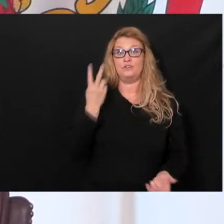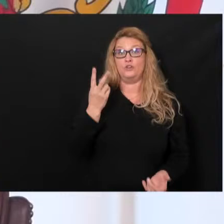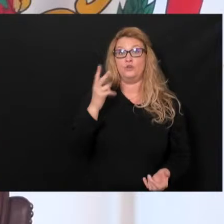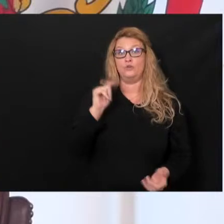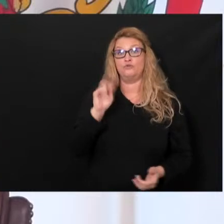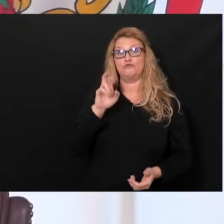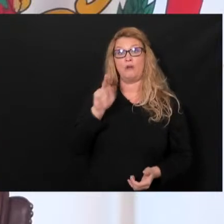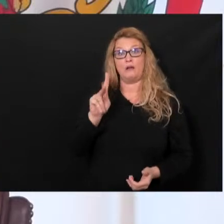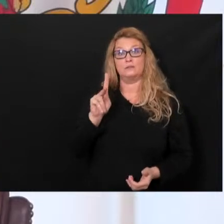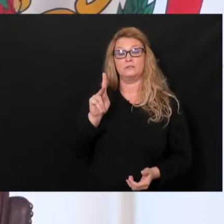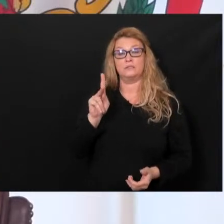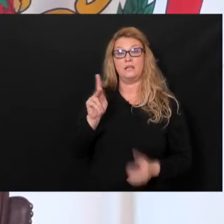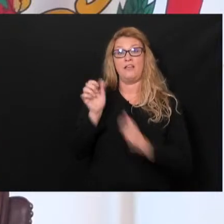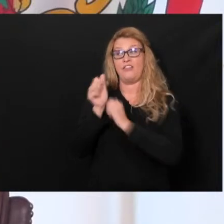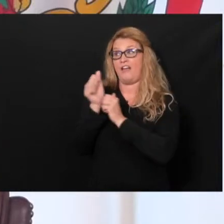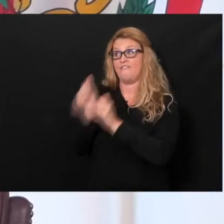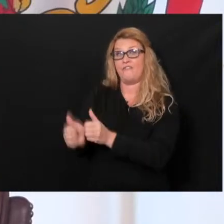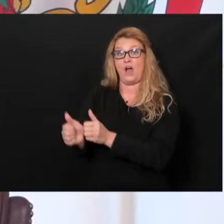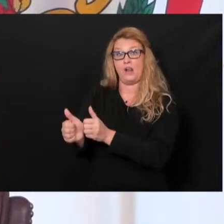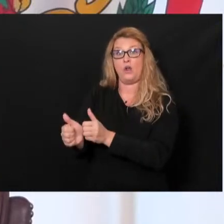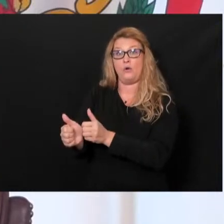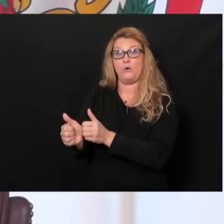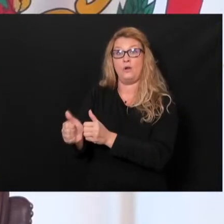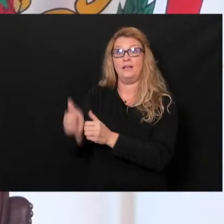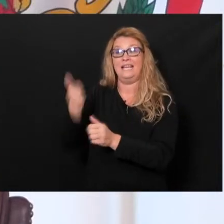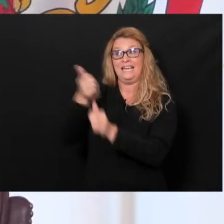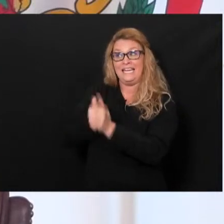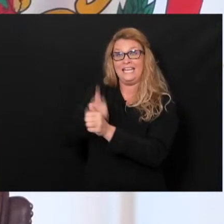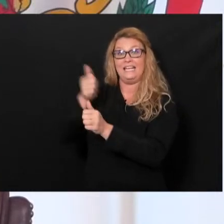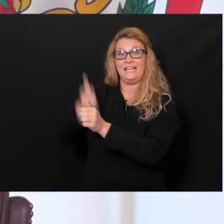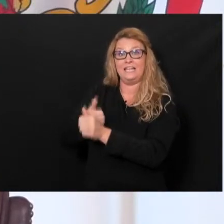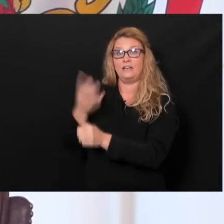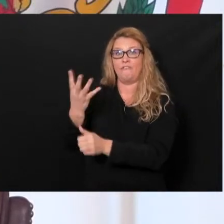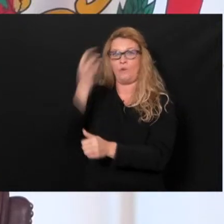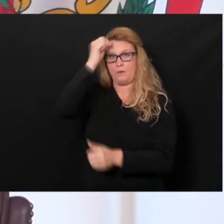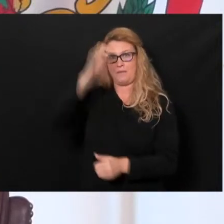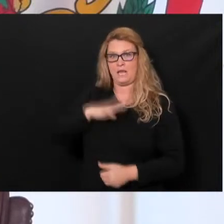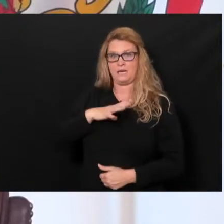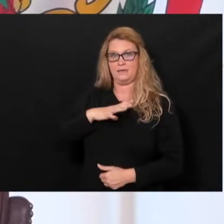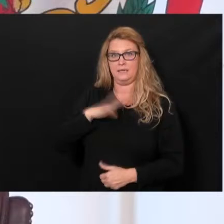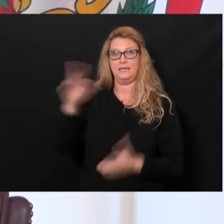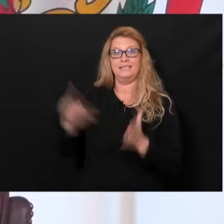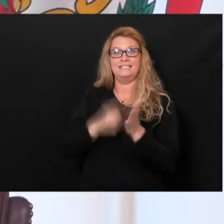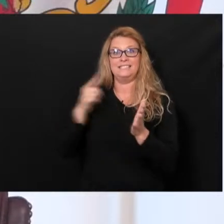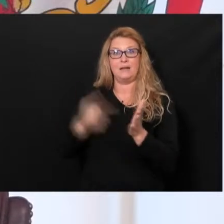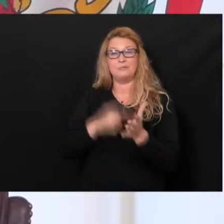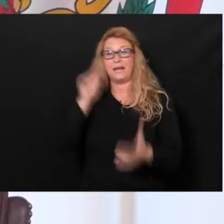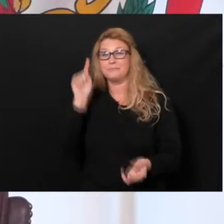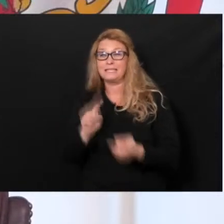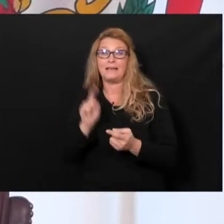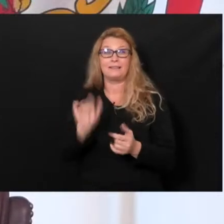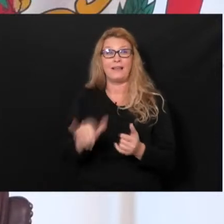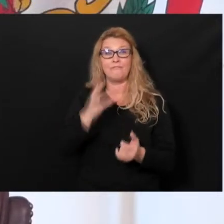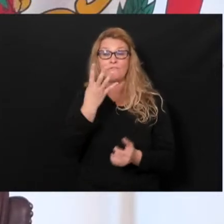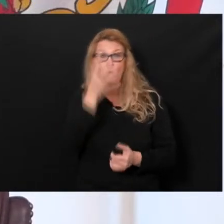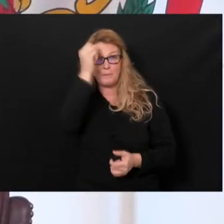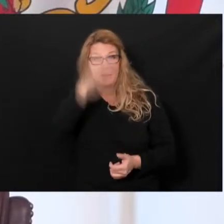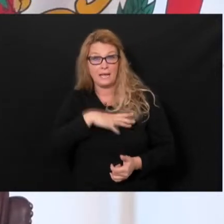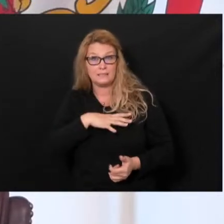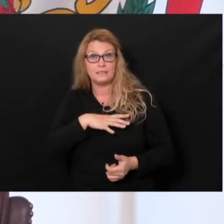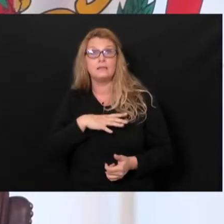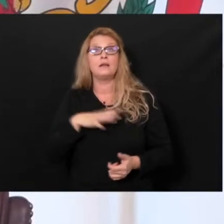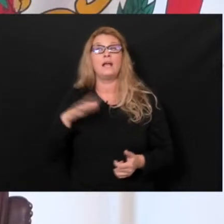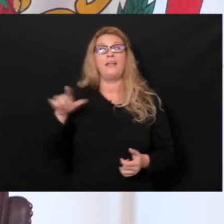that follow the stock trucks, and in each truck are 4 guys. Sometimes it's a little less than that, but 4 guys,